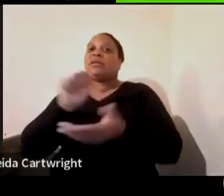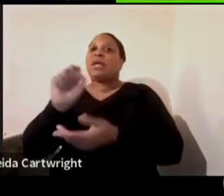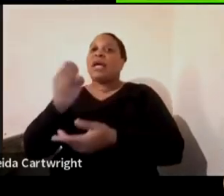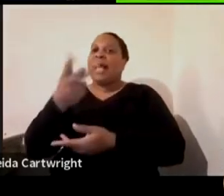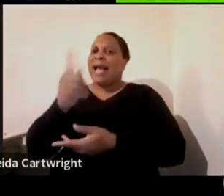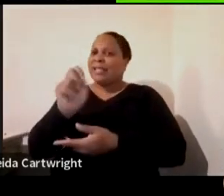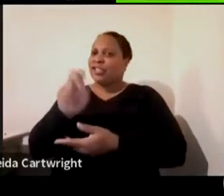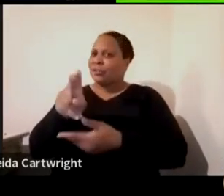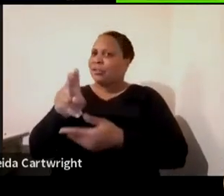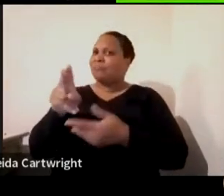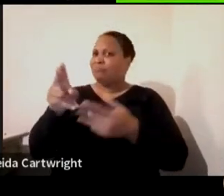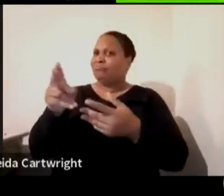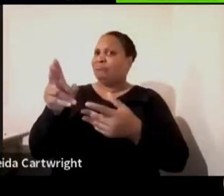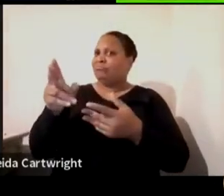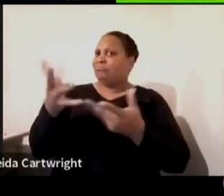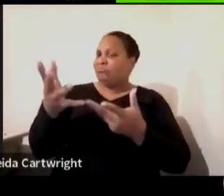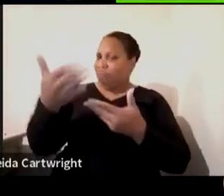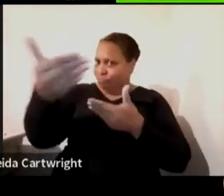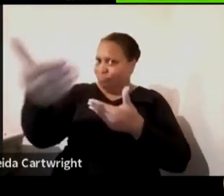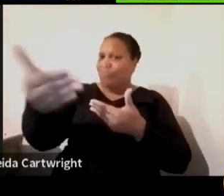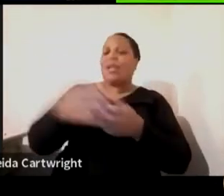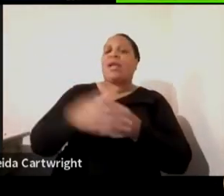keep it short,